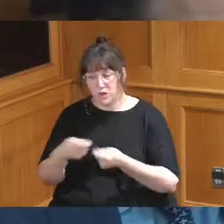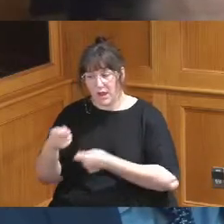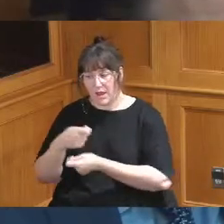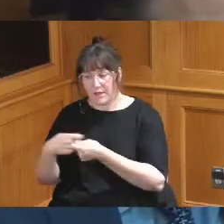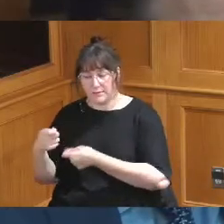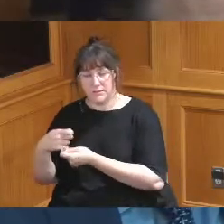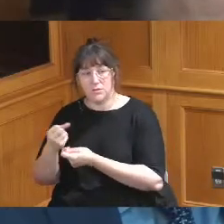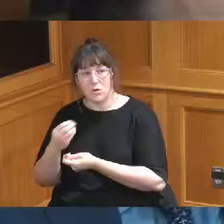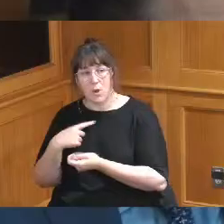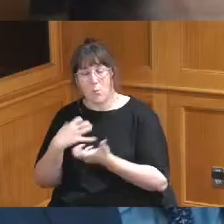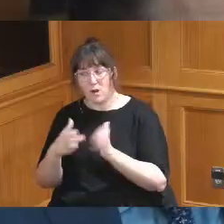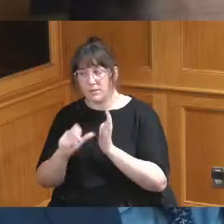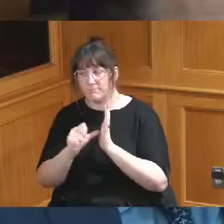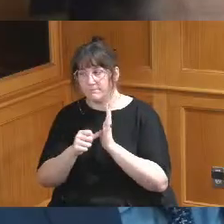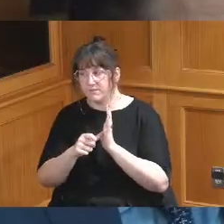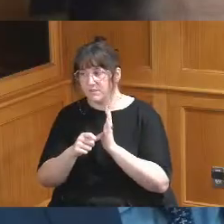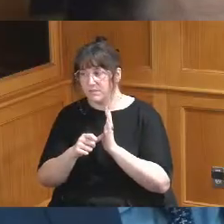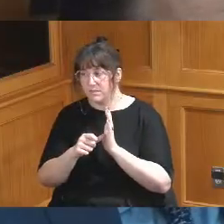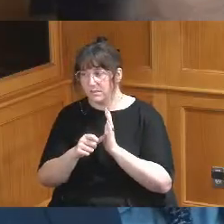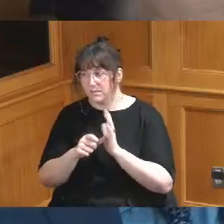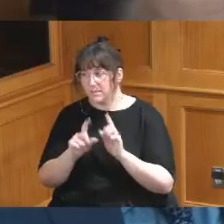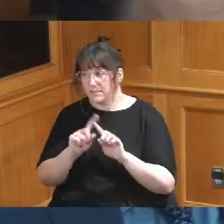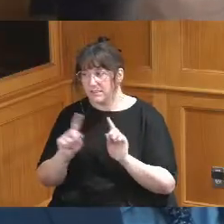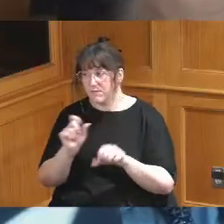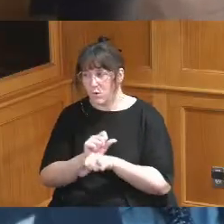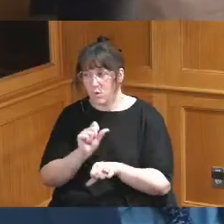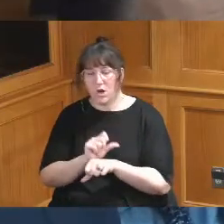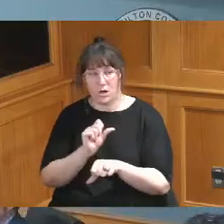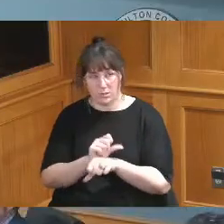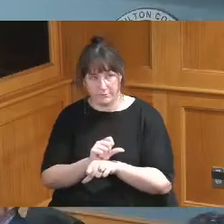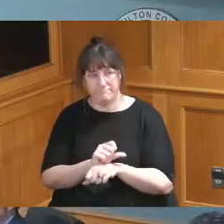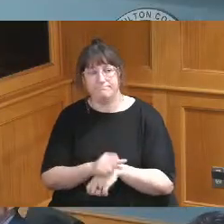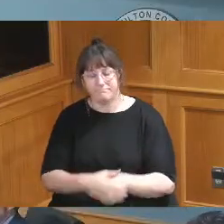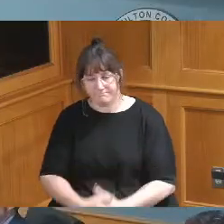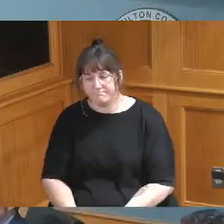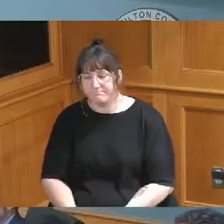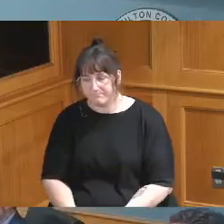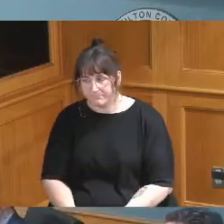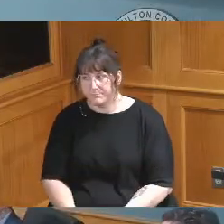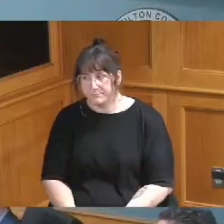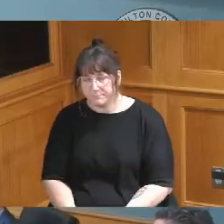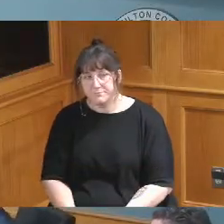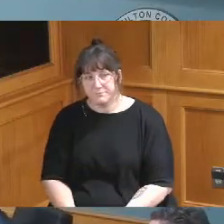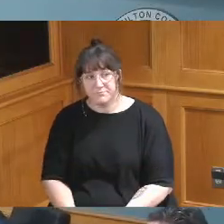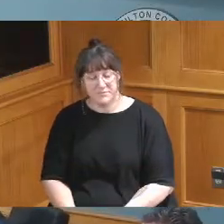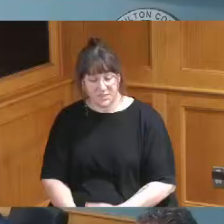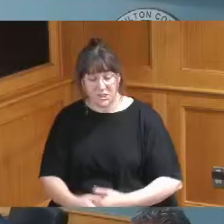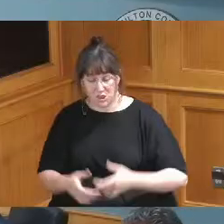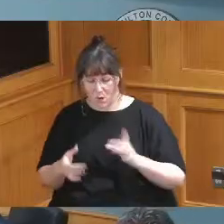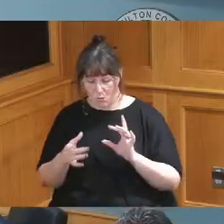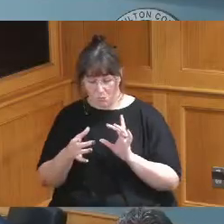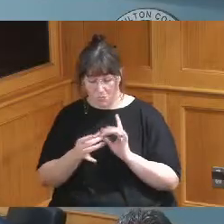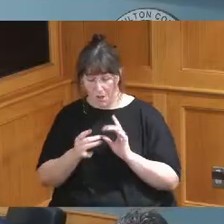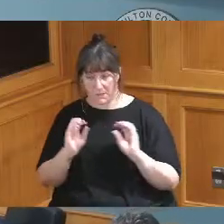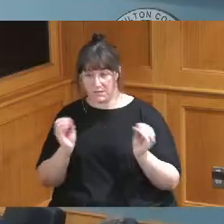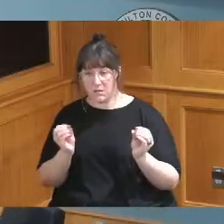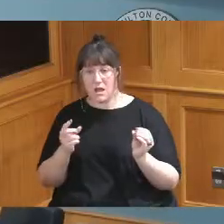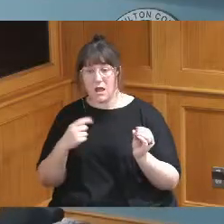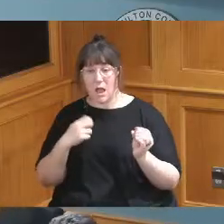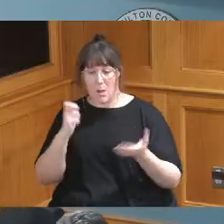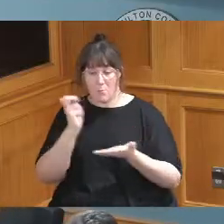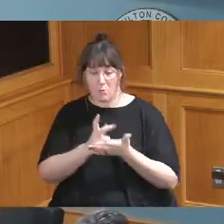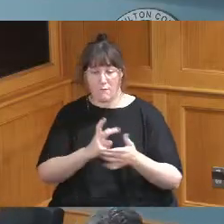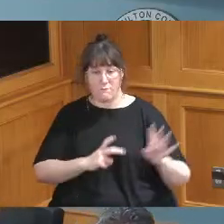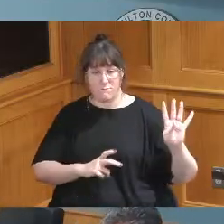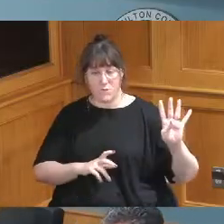to those. That's it. Thank you. All right, without further comment, I'm going to move that we approve of consent agenda items